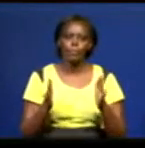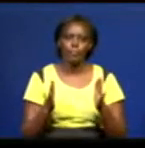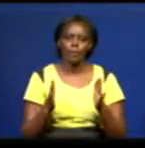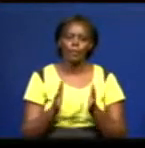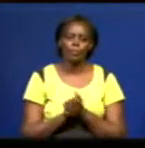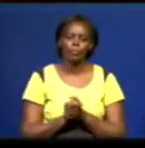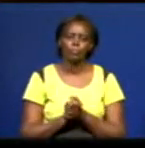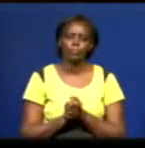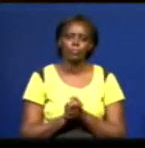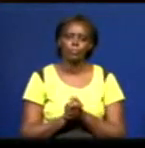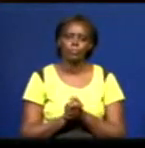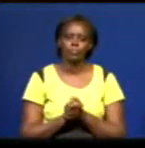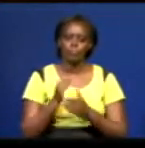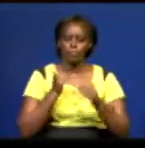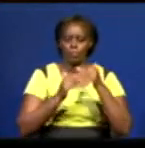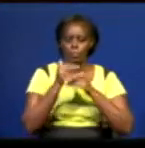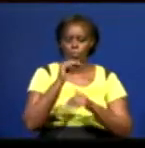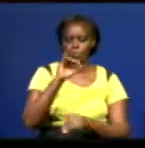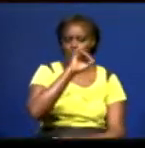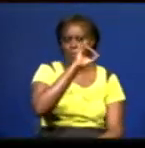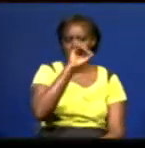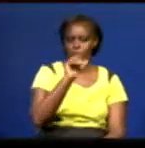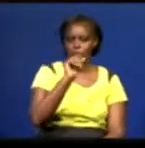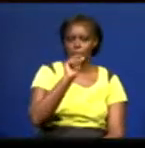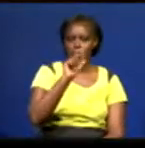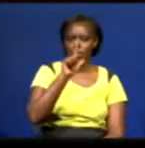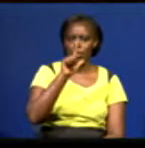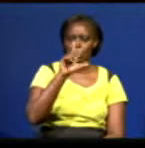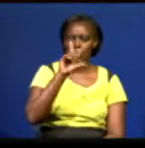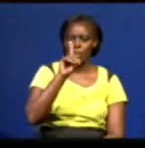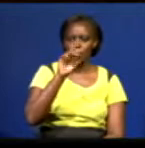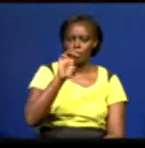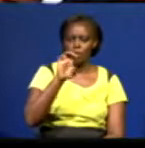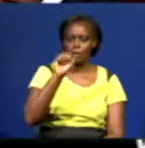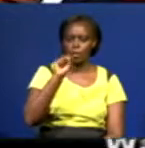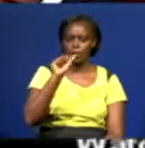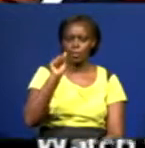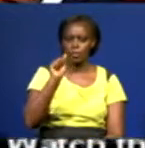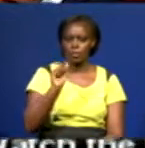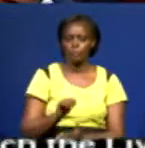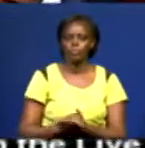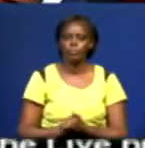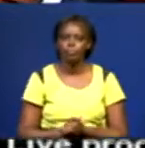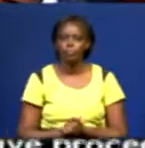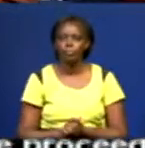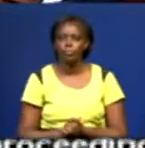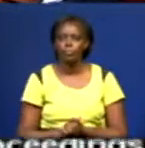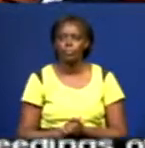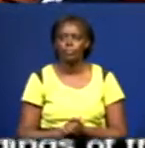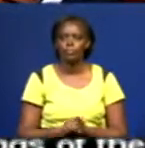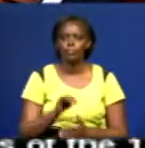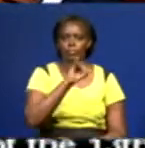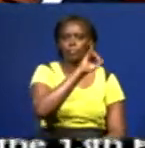Thank you, Wanjiku. Professor Jaldesa.